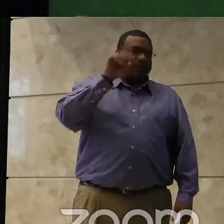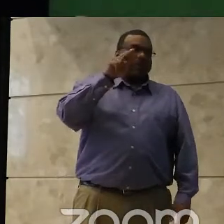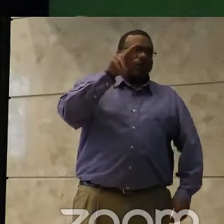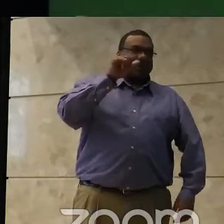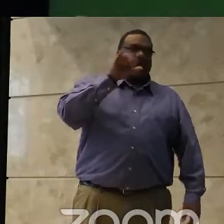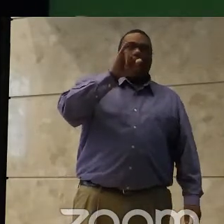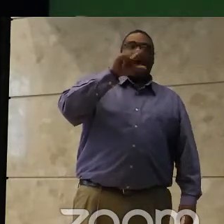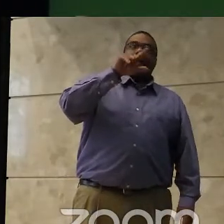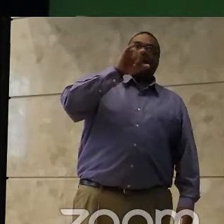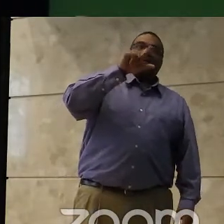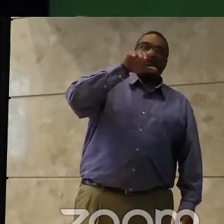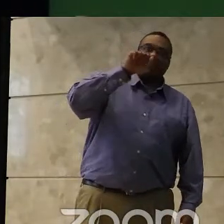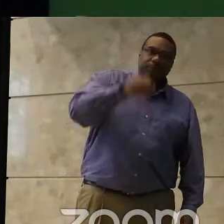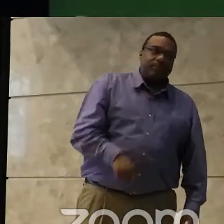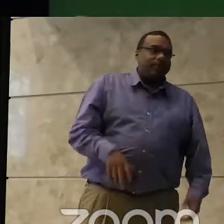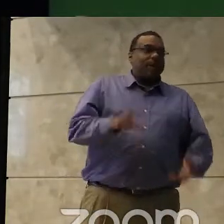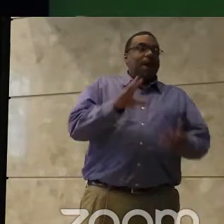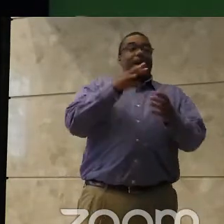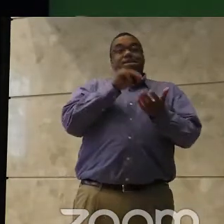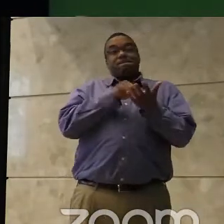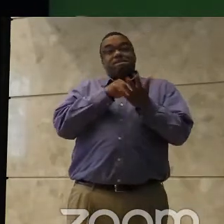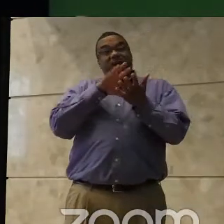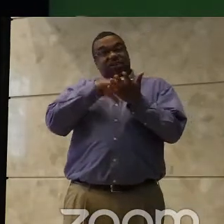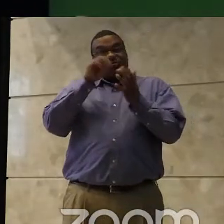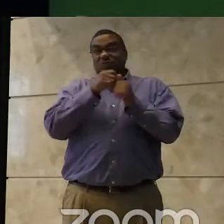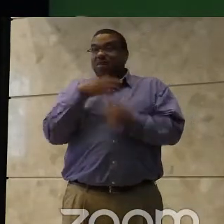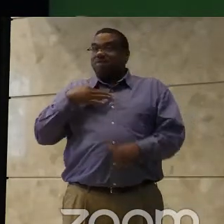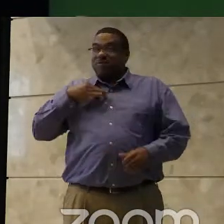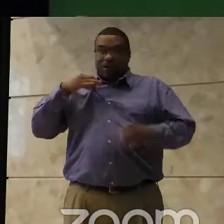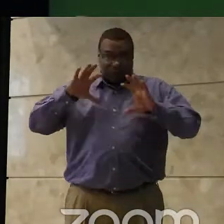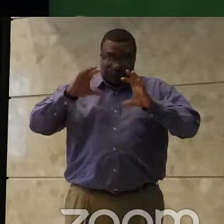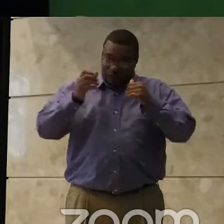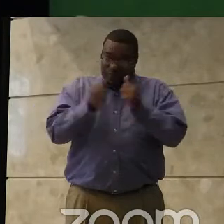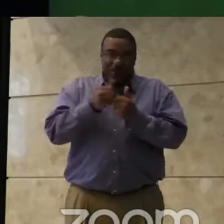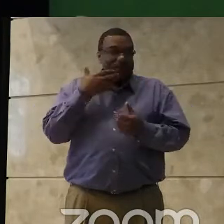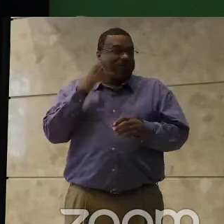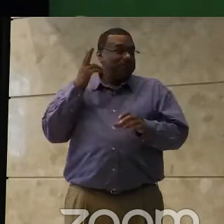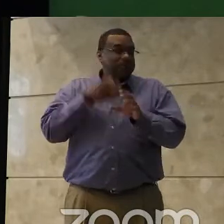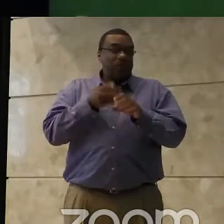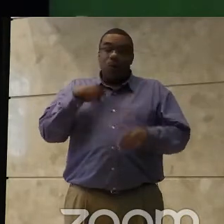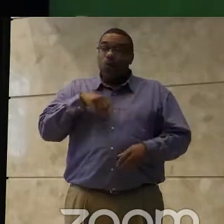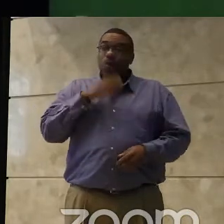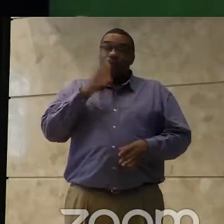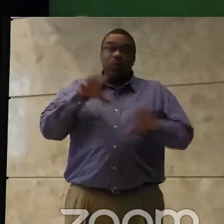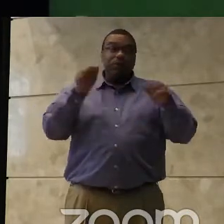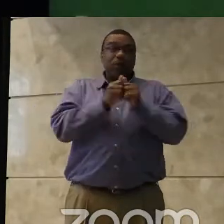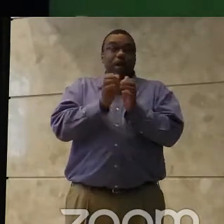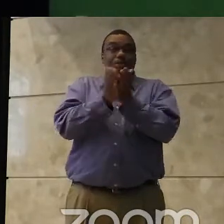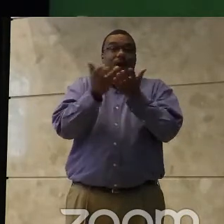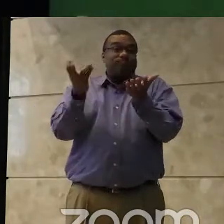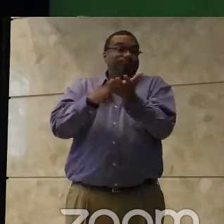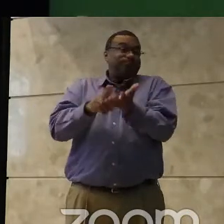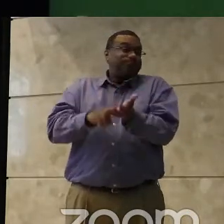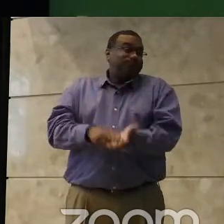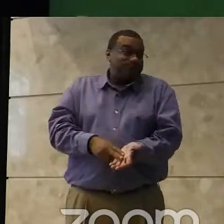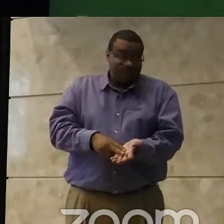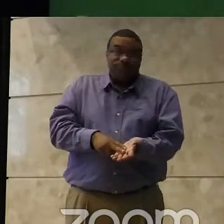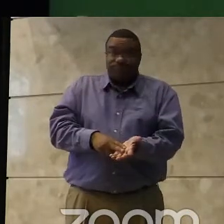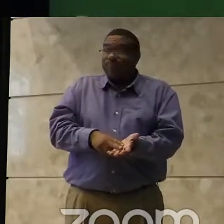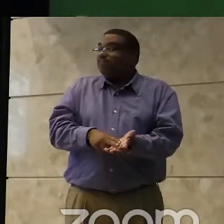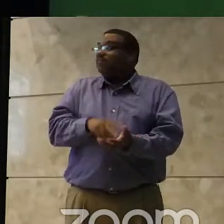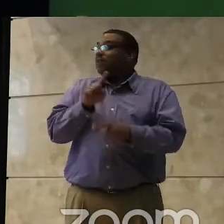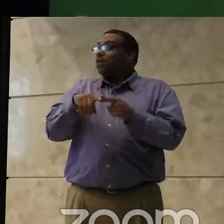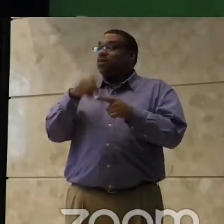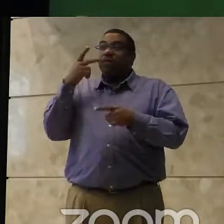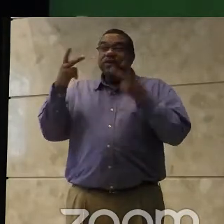med students, our volunteers. Thank you all for joining us. We are going to do a book signing. So when you see